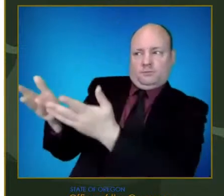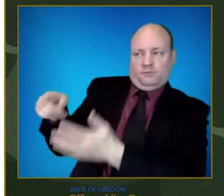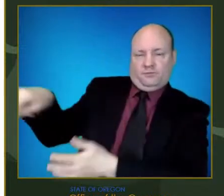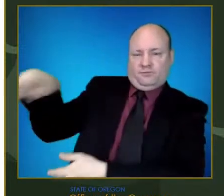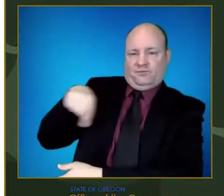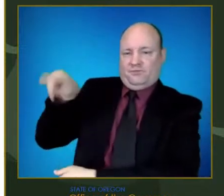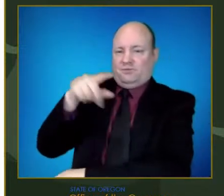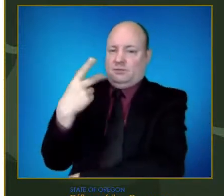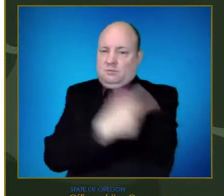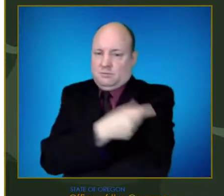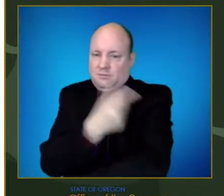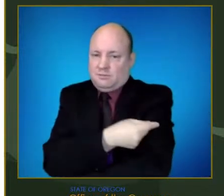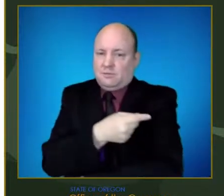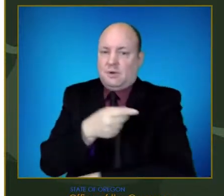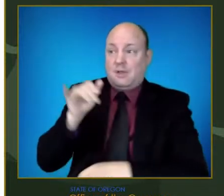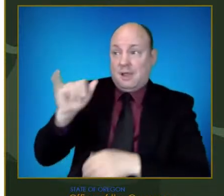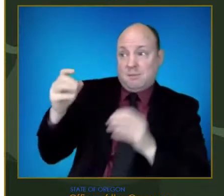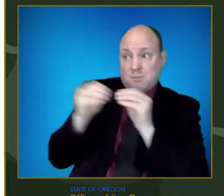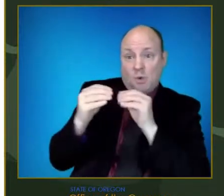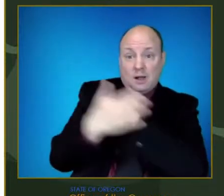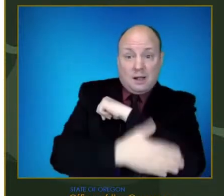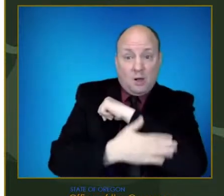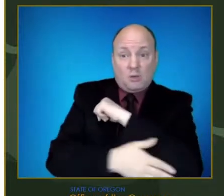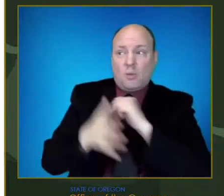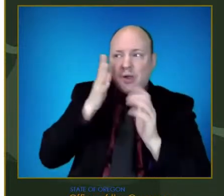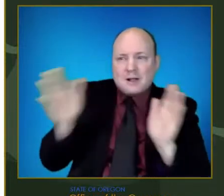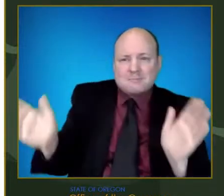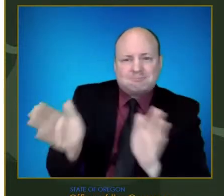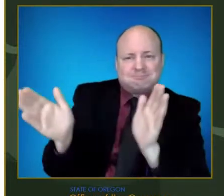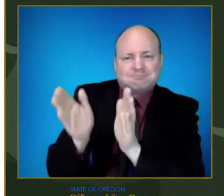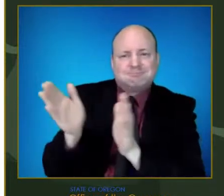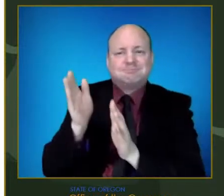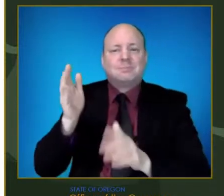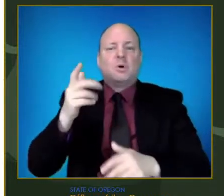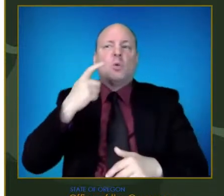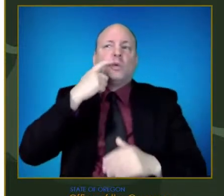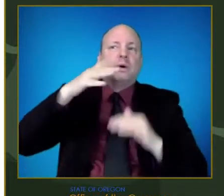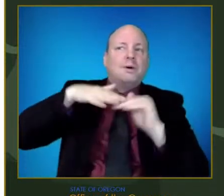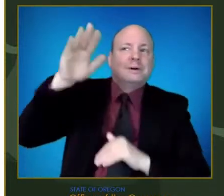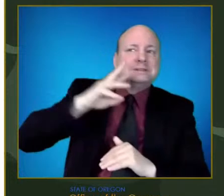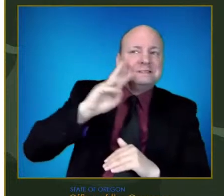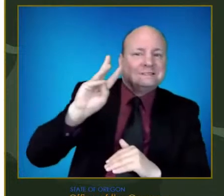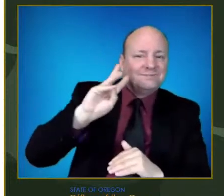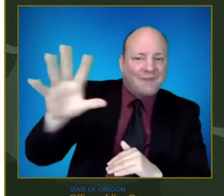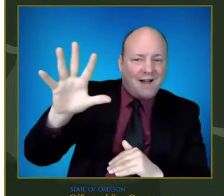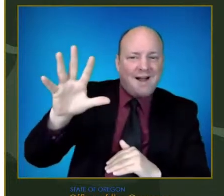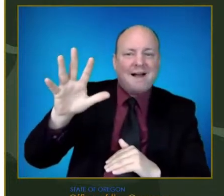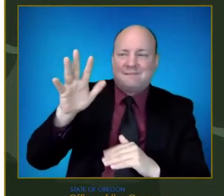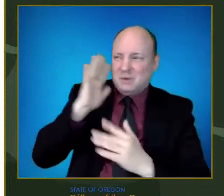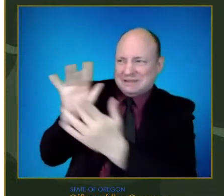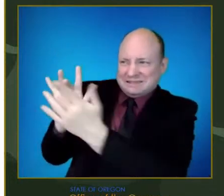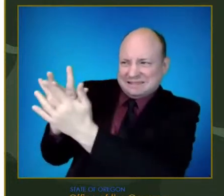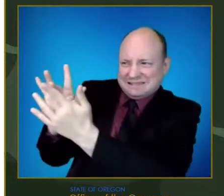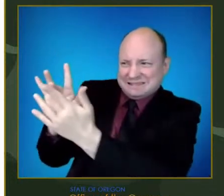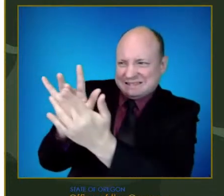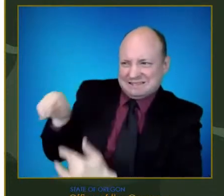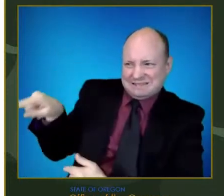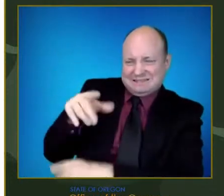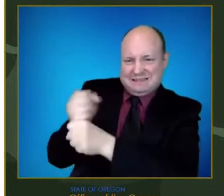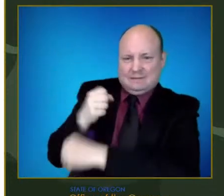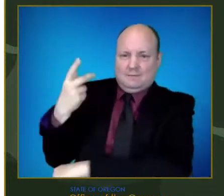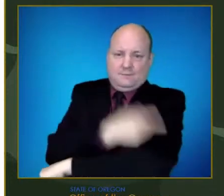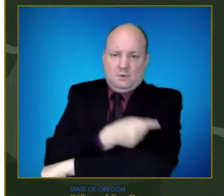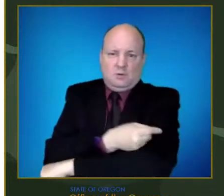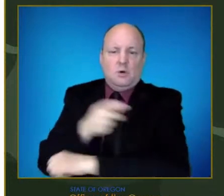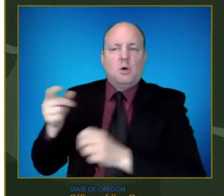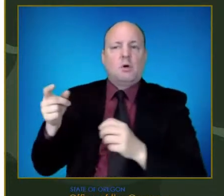on people 65 and older who have yet to get vaccinated in communities where we know we can build more vaccine confidence. However, I want to